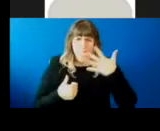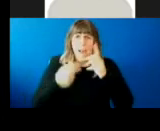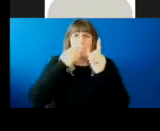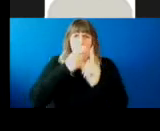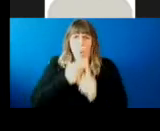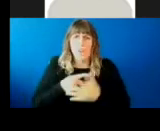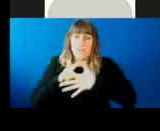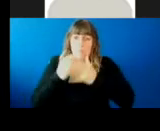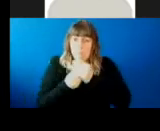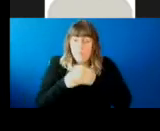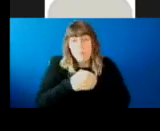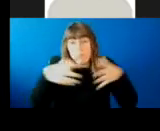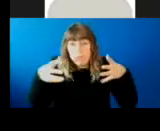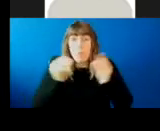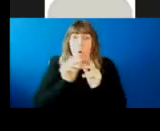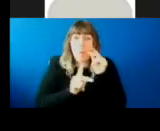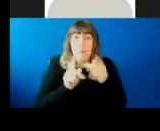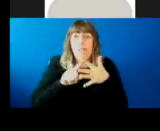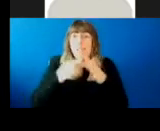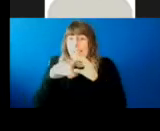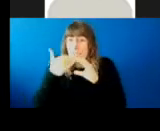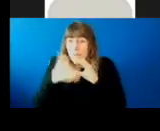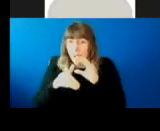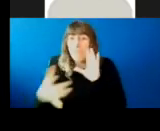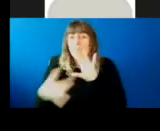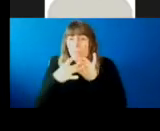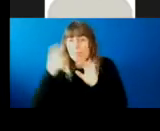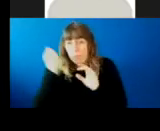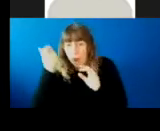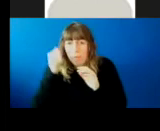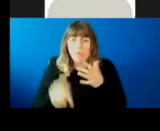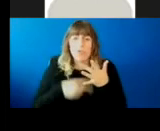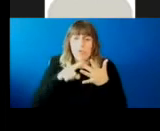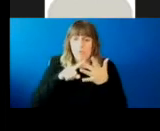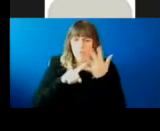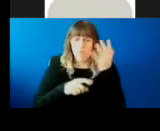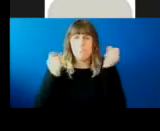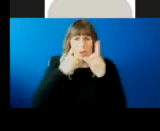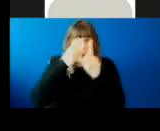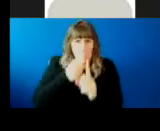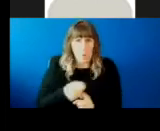our audience. We were trying to grow email subscribers. We were trying to do all kinds of things, and it's all